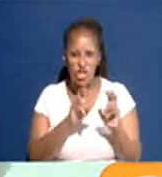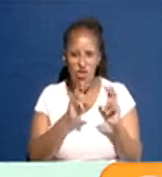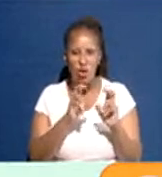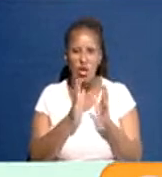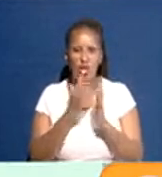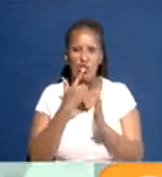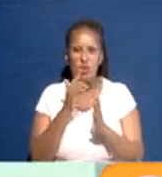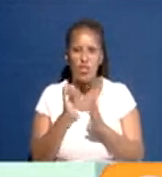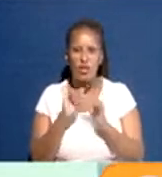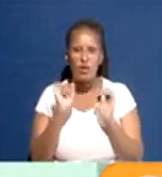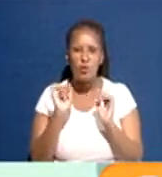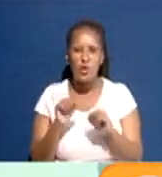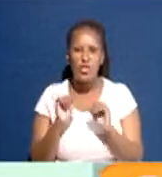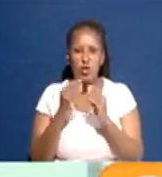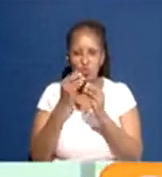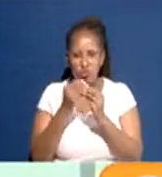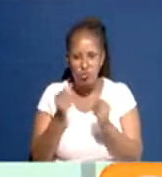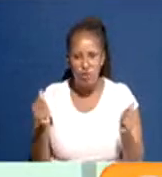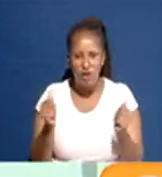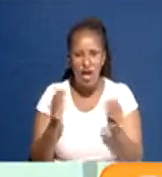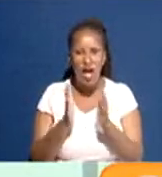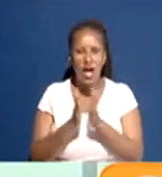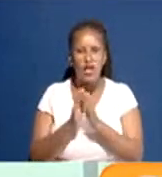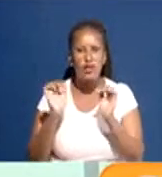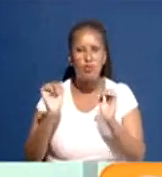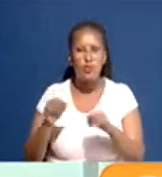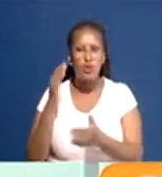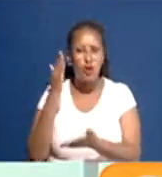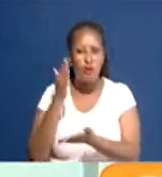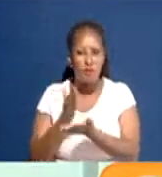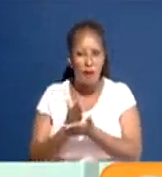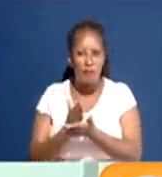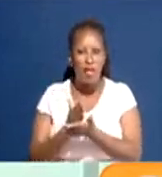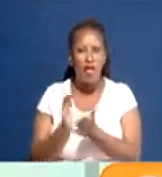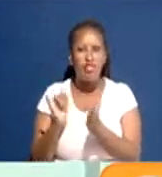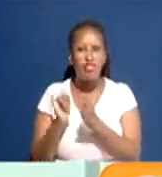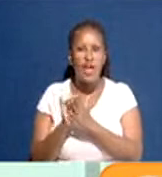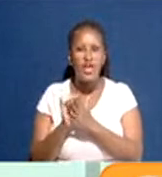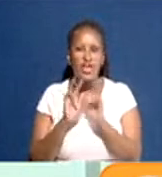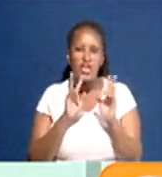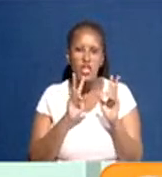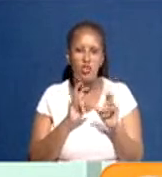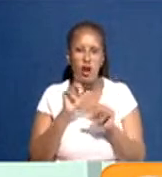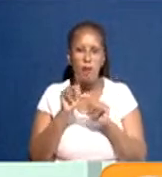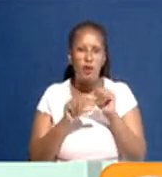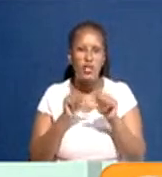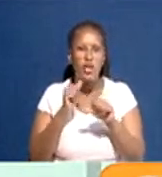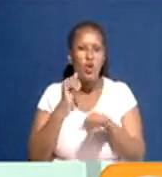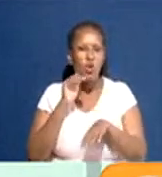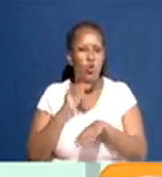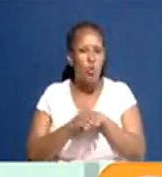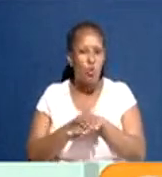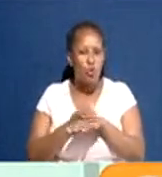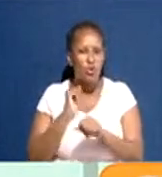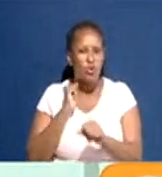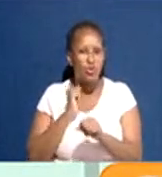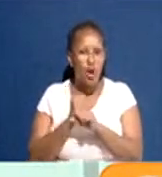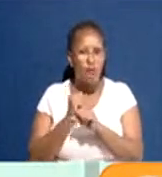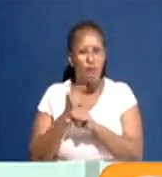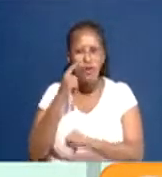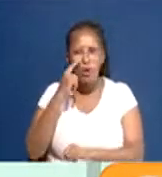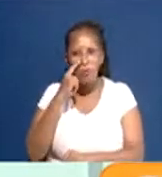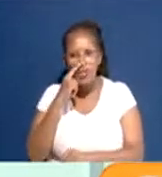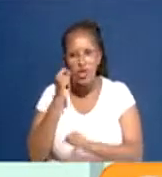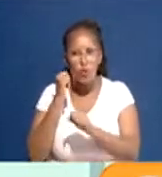we can conclude and we can ratify the Convention on Decent Work for